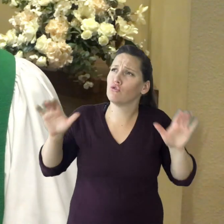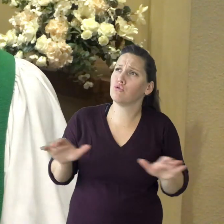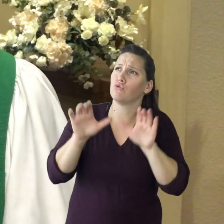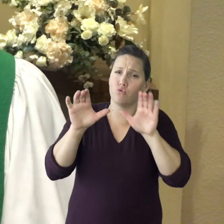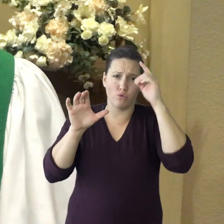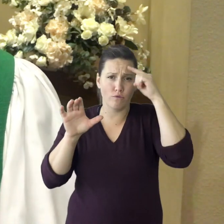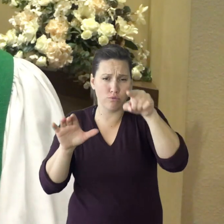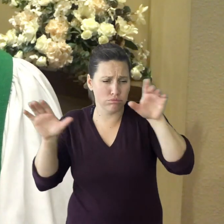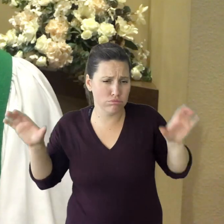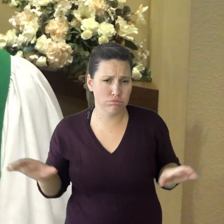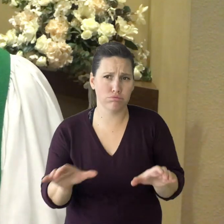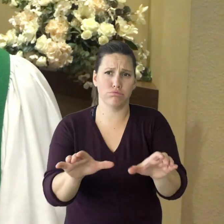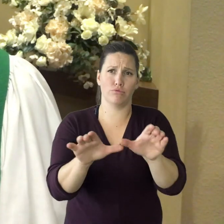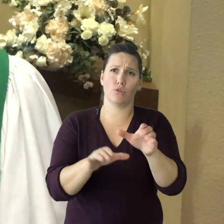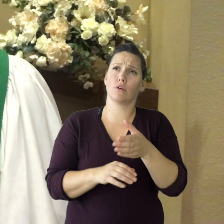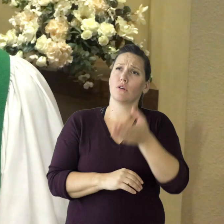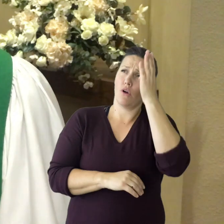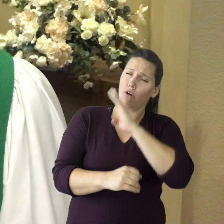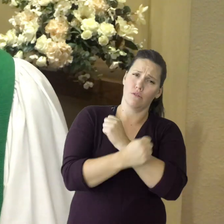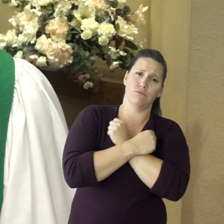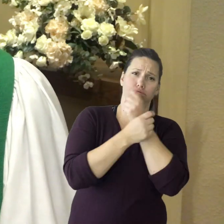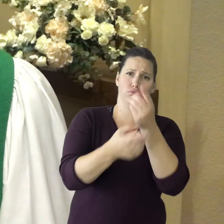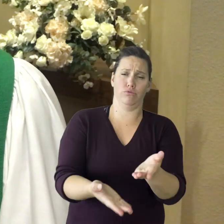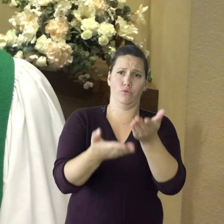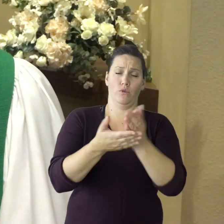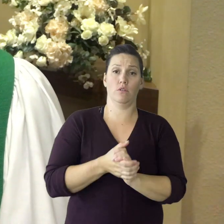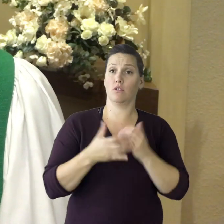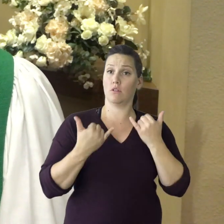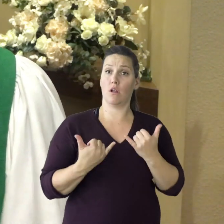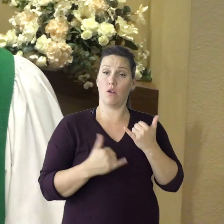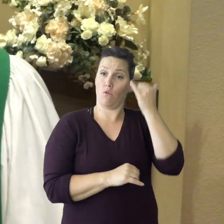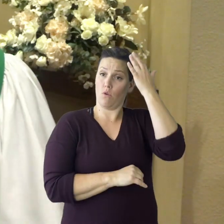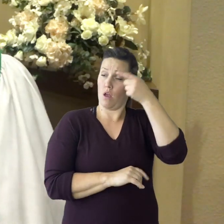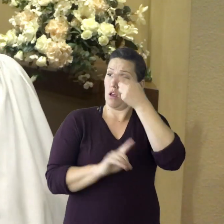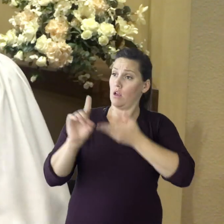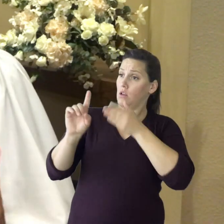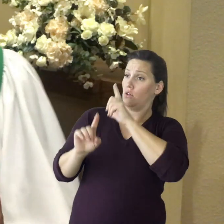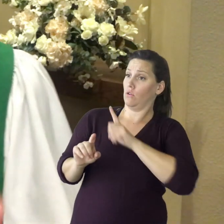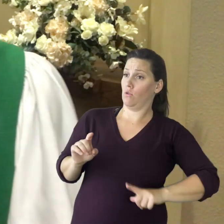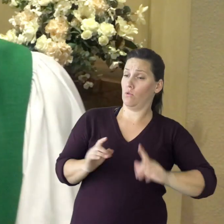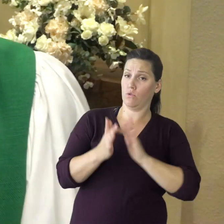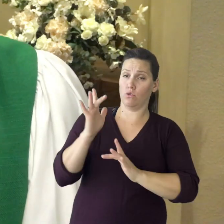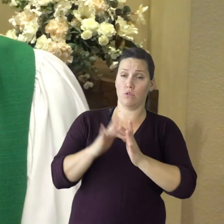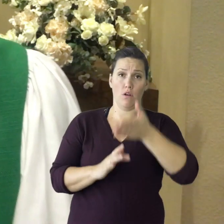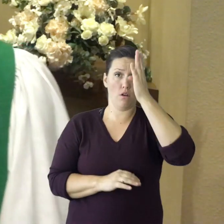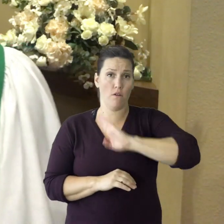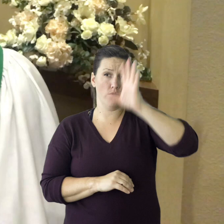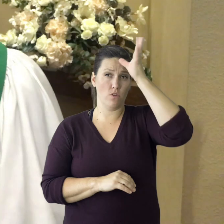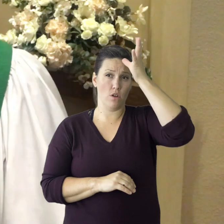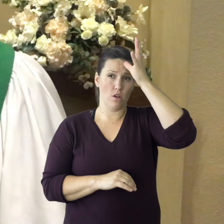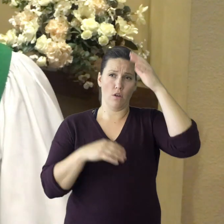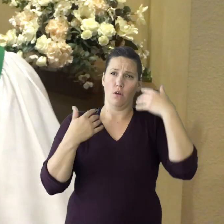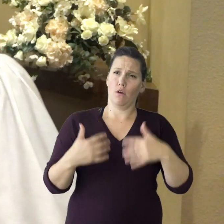He's doing something for you because he loves you. Now, because of the Lord Jesus